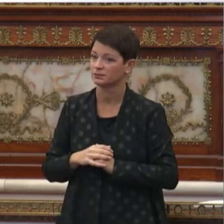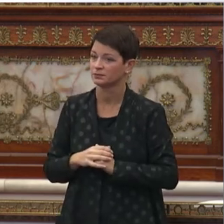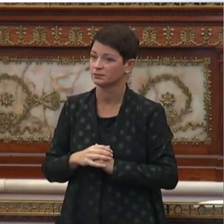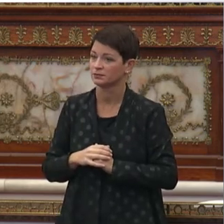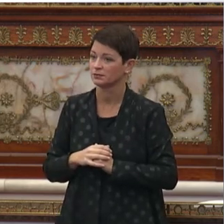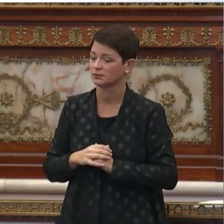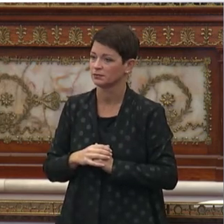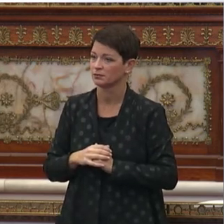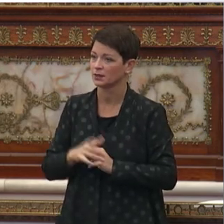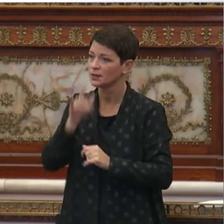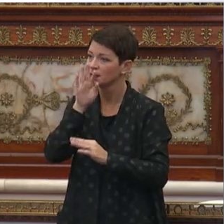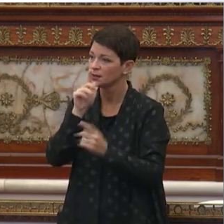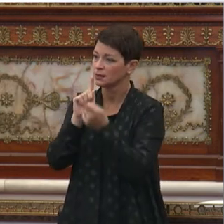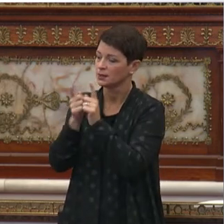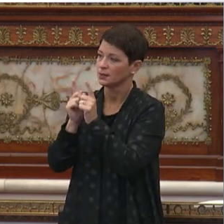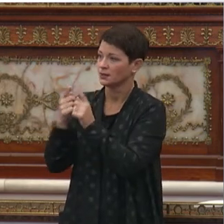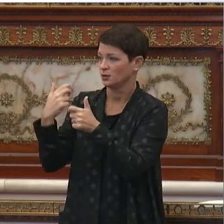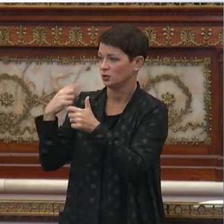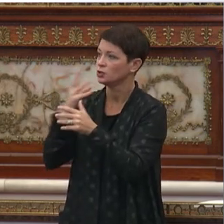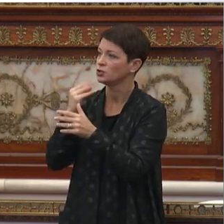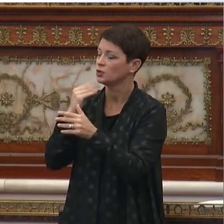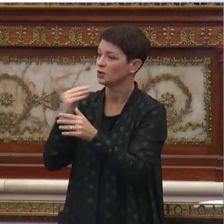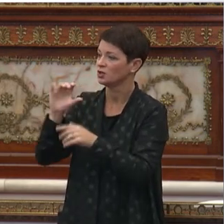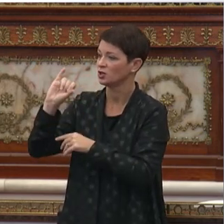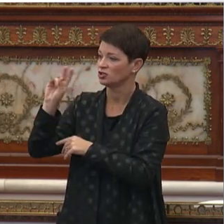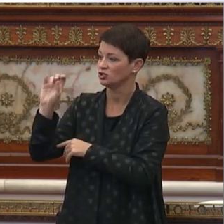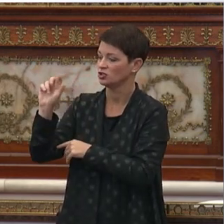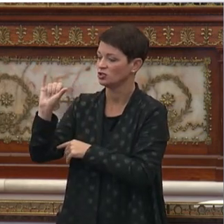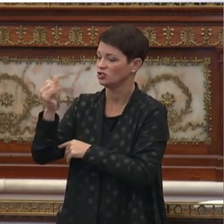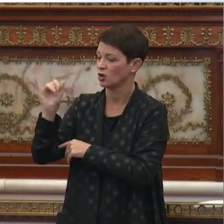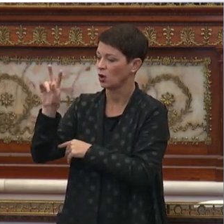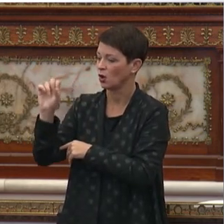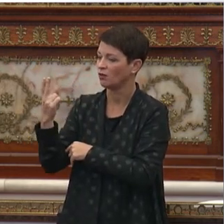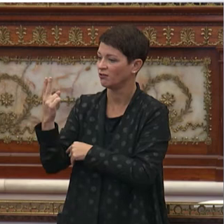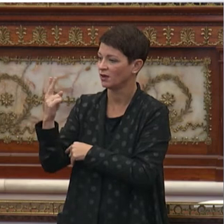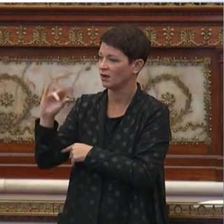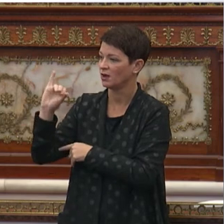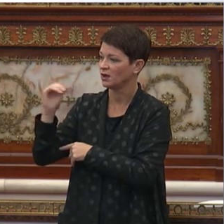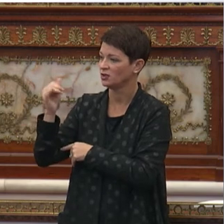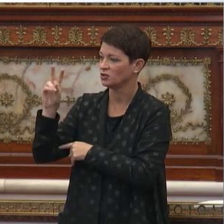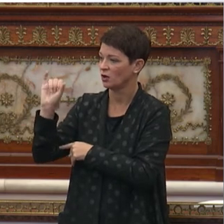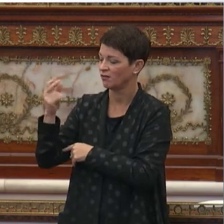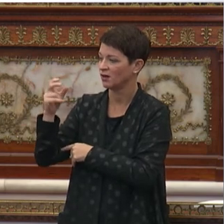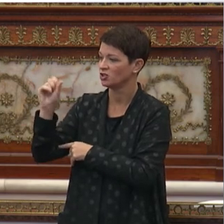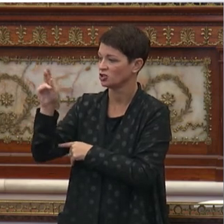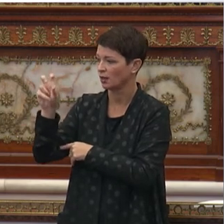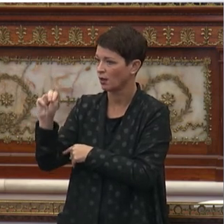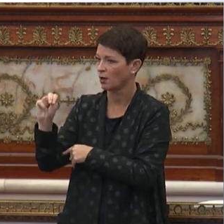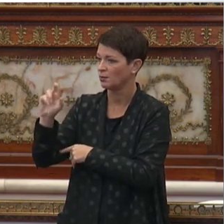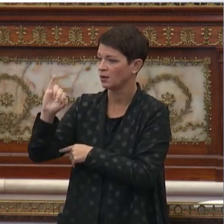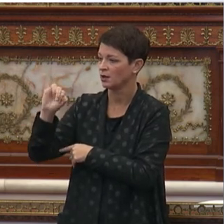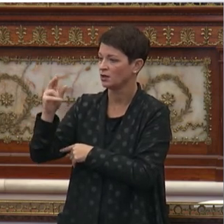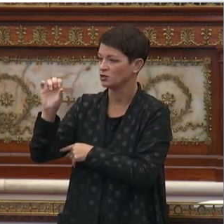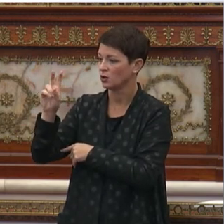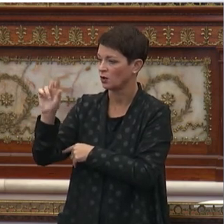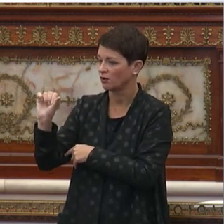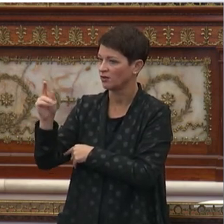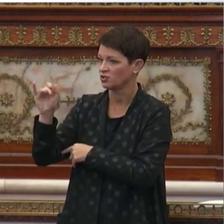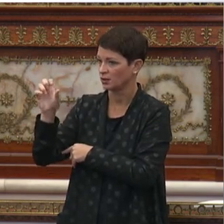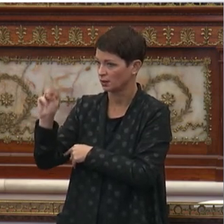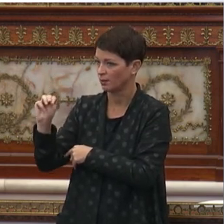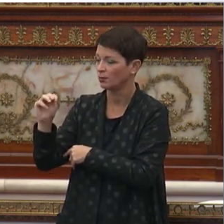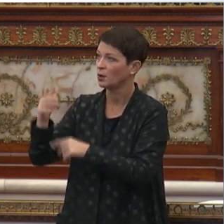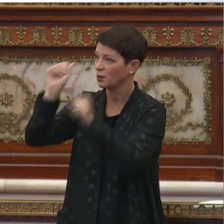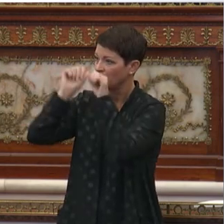Adonai, El Shaddai, Elohim, Jehovah, Jehovah Jireh, Jehovah Shalom, Jehovah Zikindu. We bless